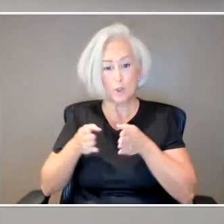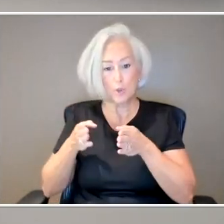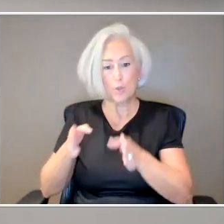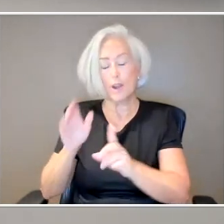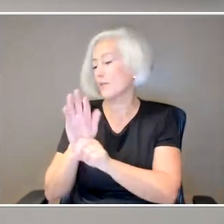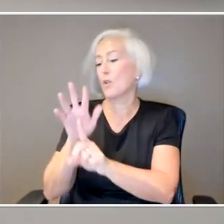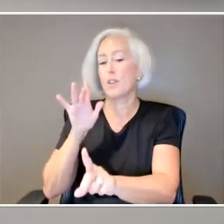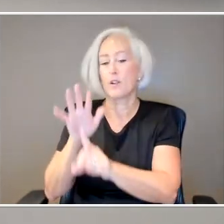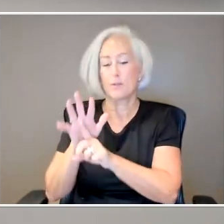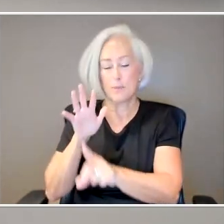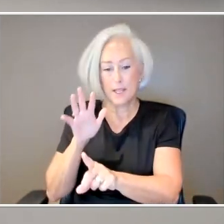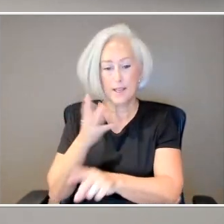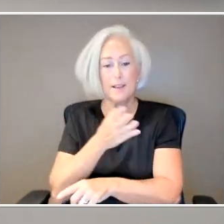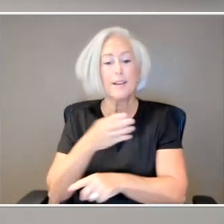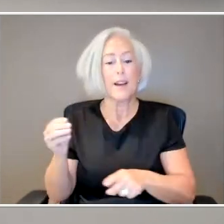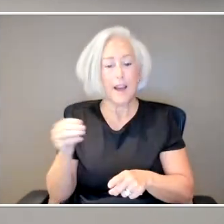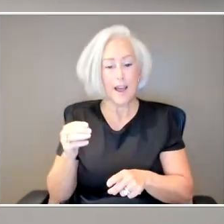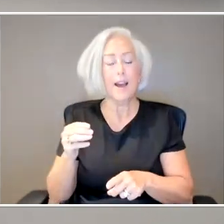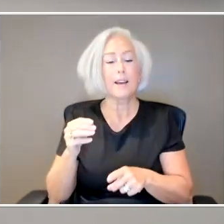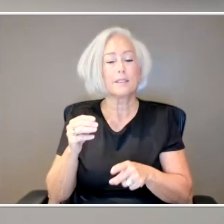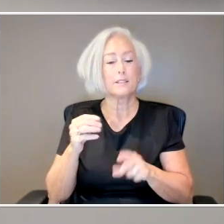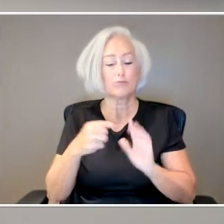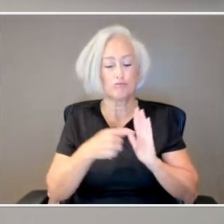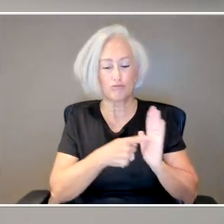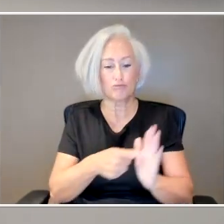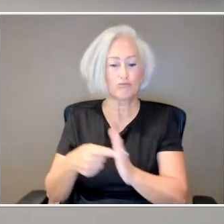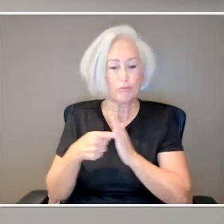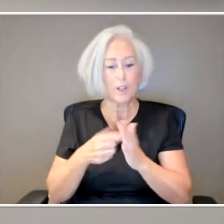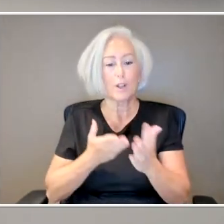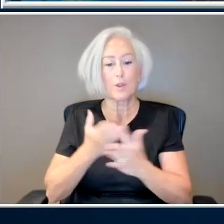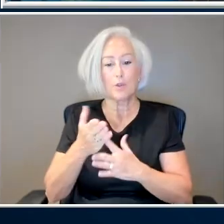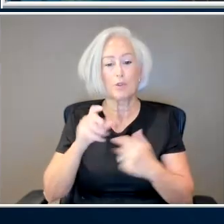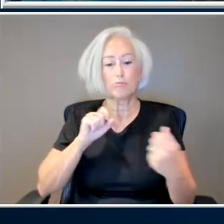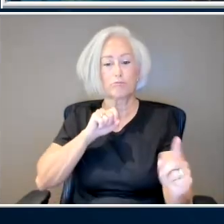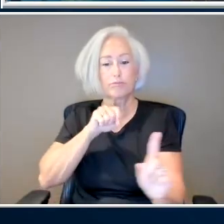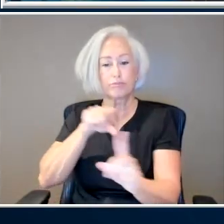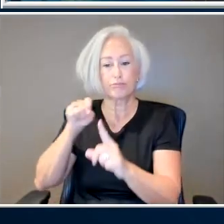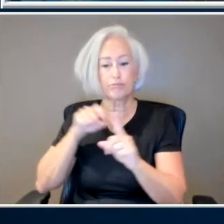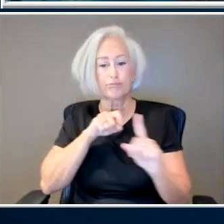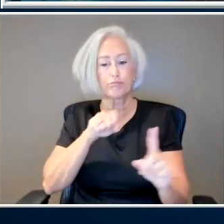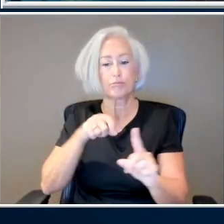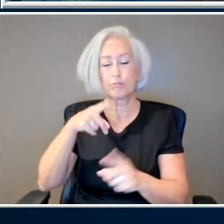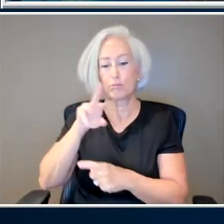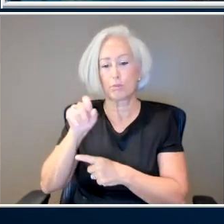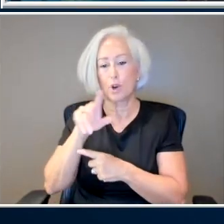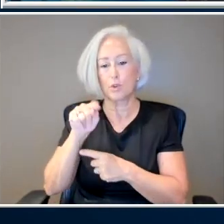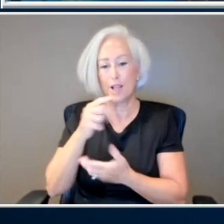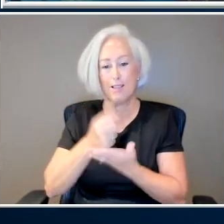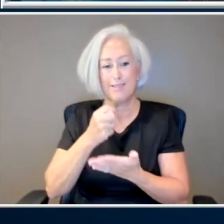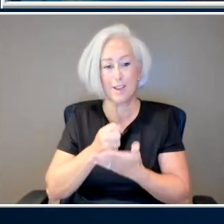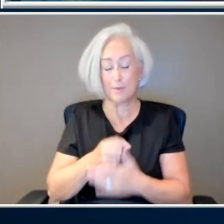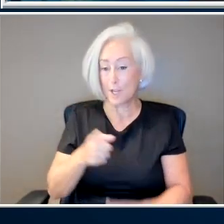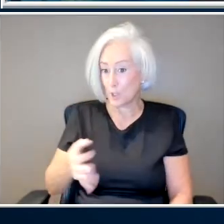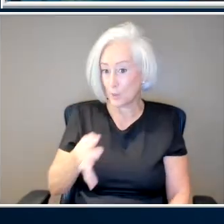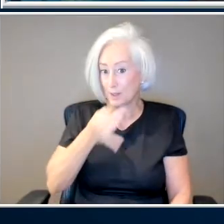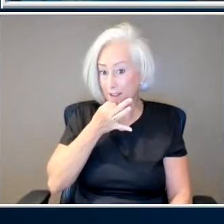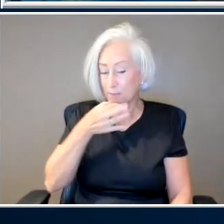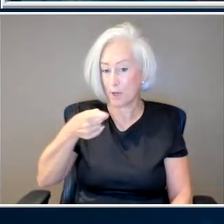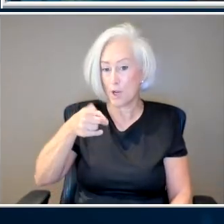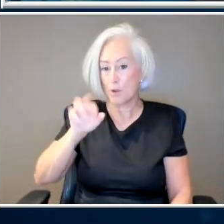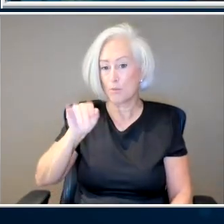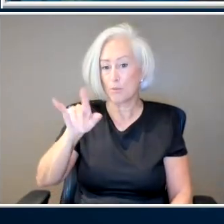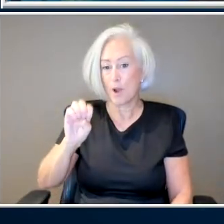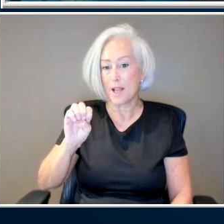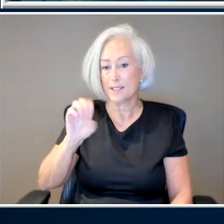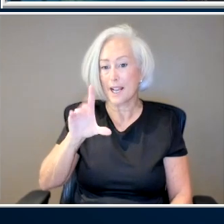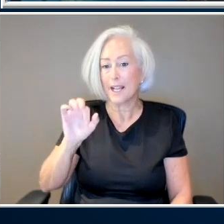and also sharing our experiences regarding our proton therapy program. And Dr. Chen, you're an expert in prostate cancer. Can you share something new